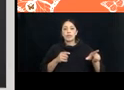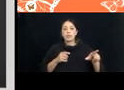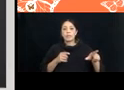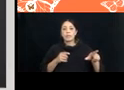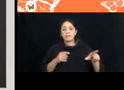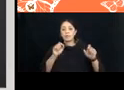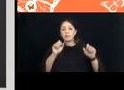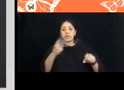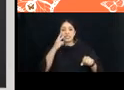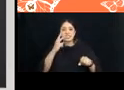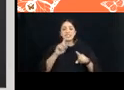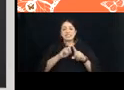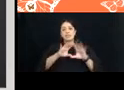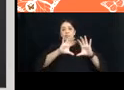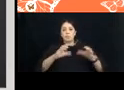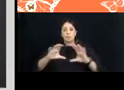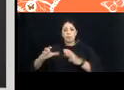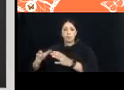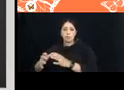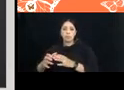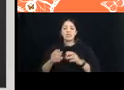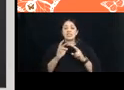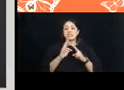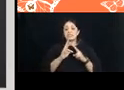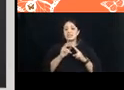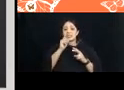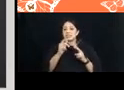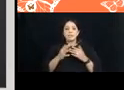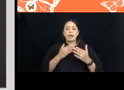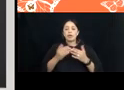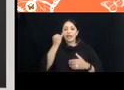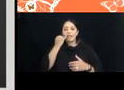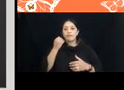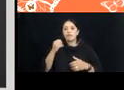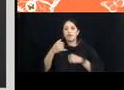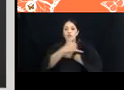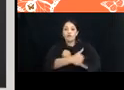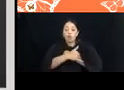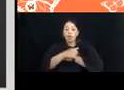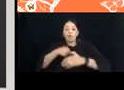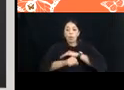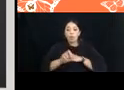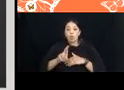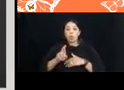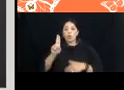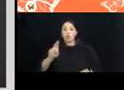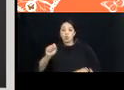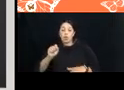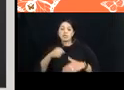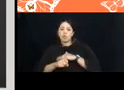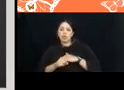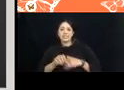of both of these categories, whether they're foreign-born or U.S.-born, 71% of them say that it's not necessary to